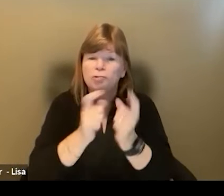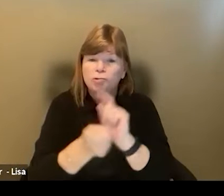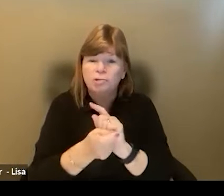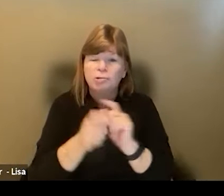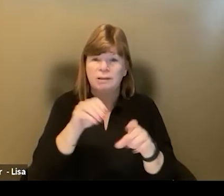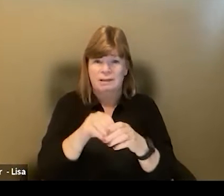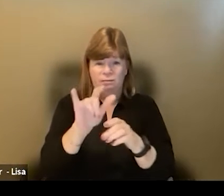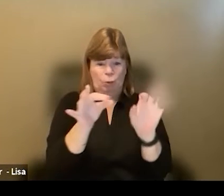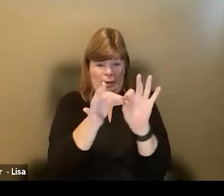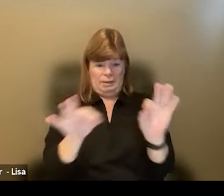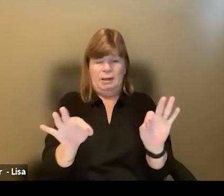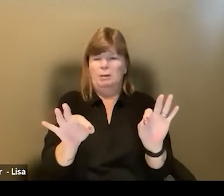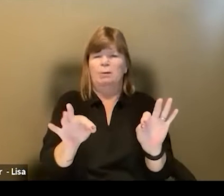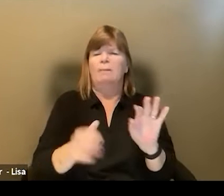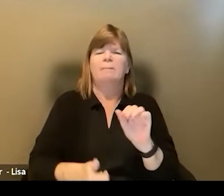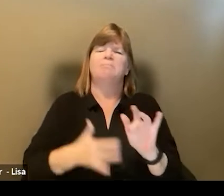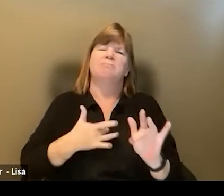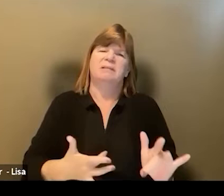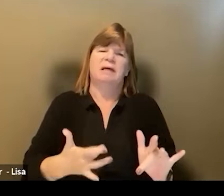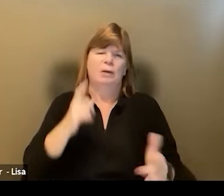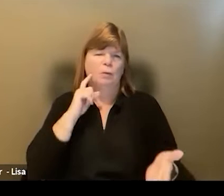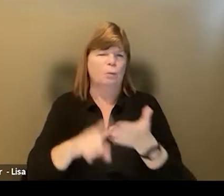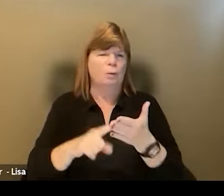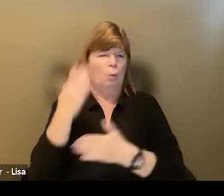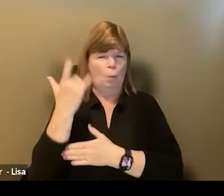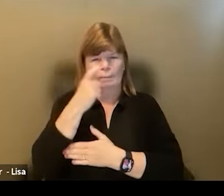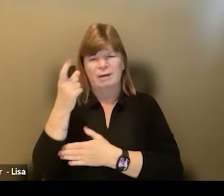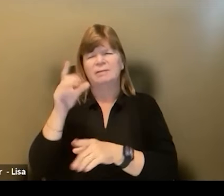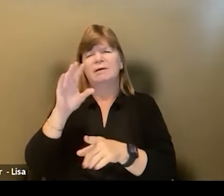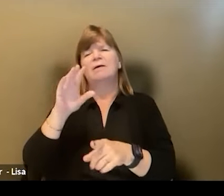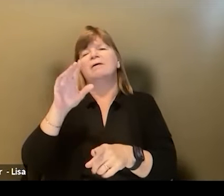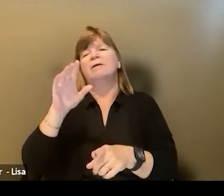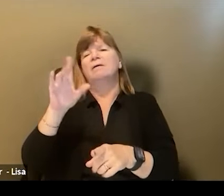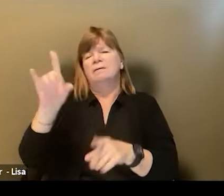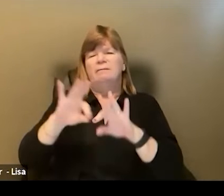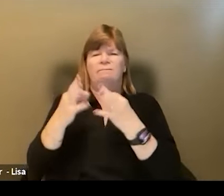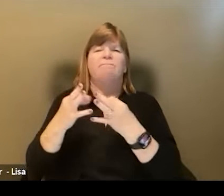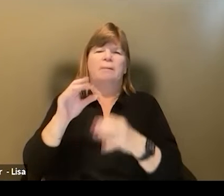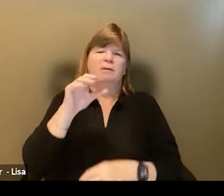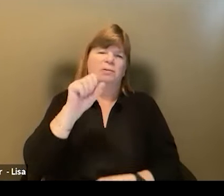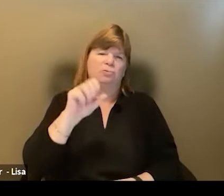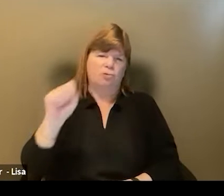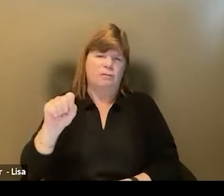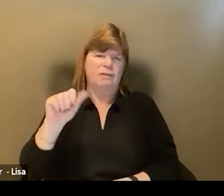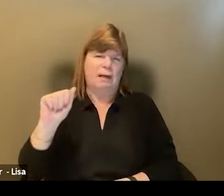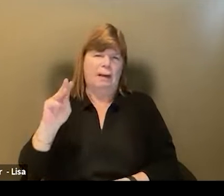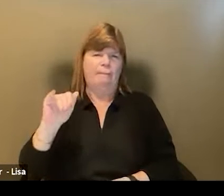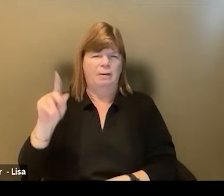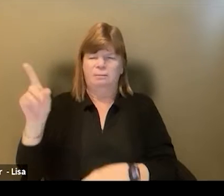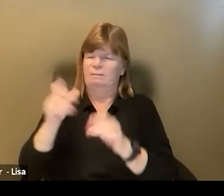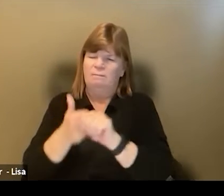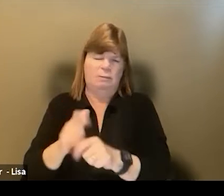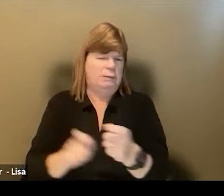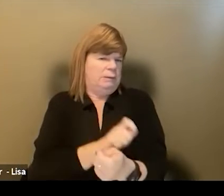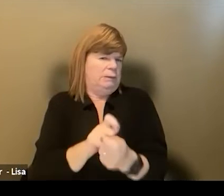in the language were largely made in recognition that the Family and Social Services Administration is operationally following the same